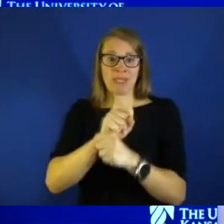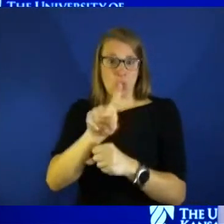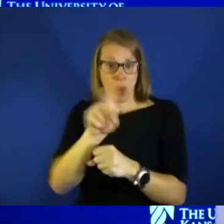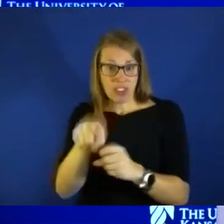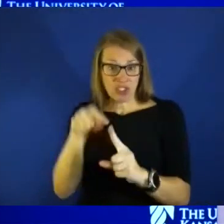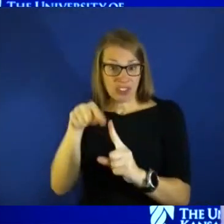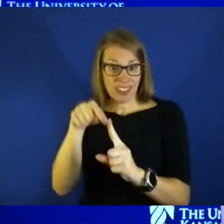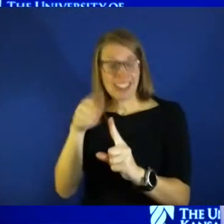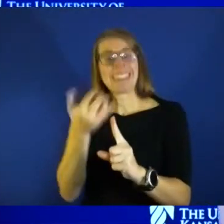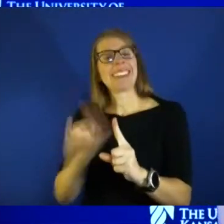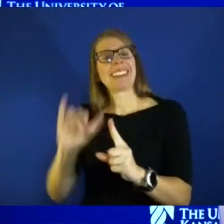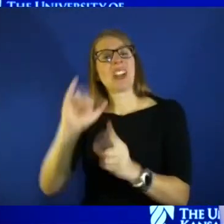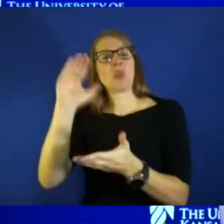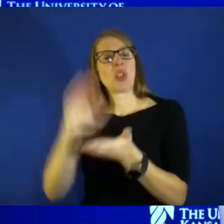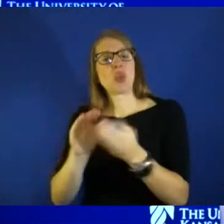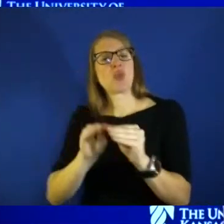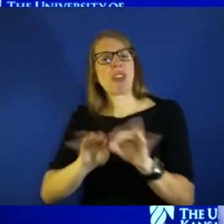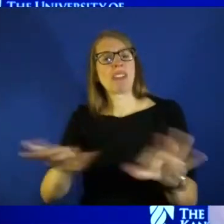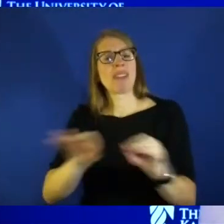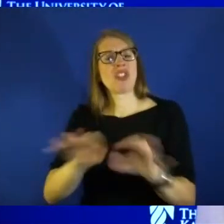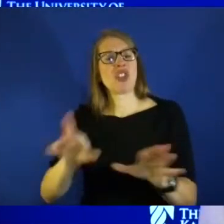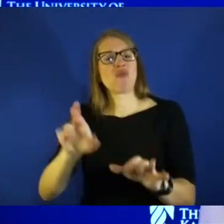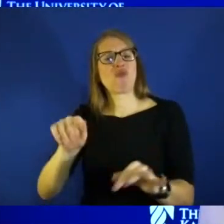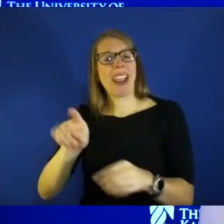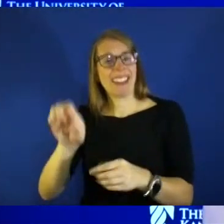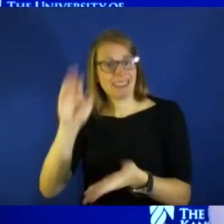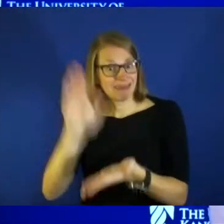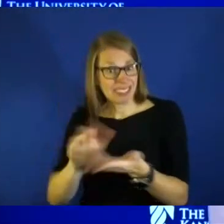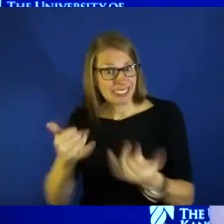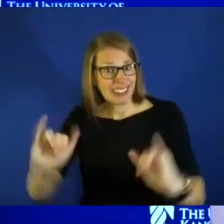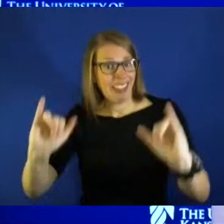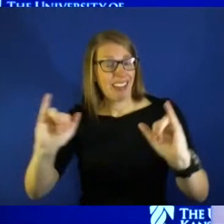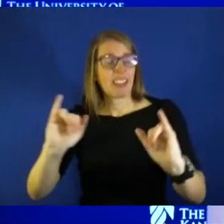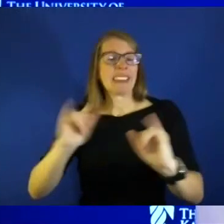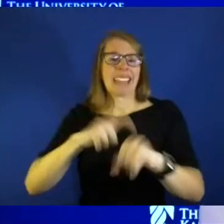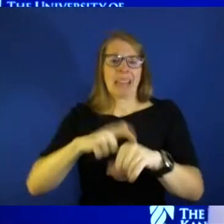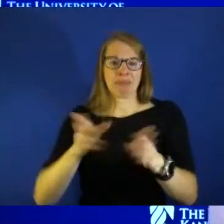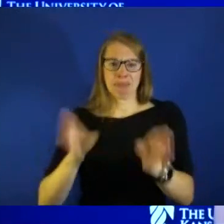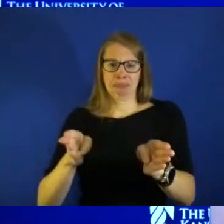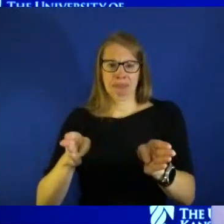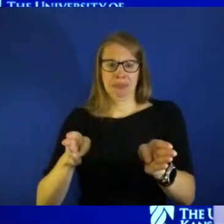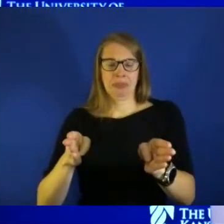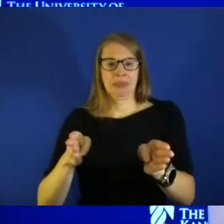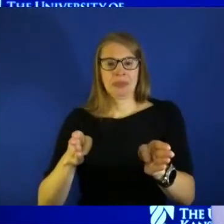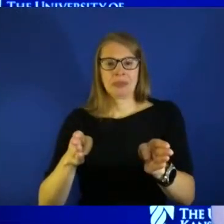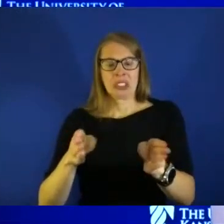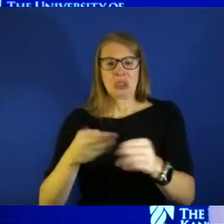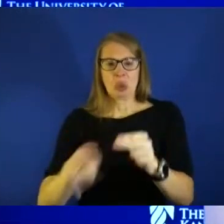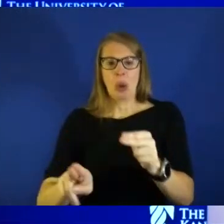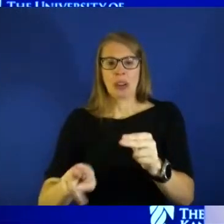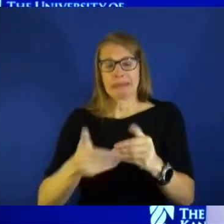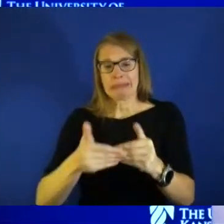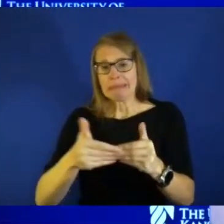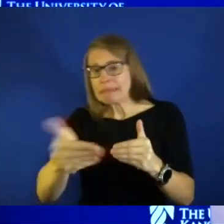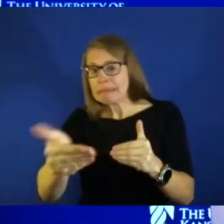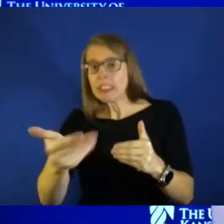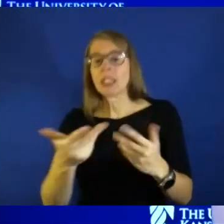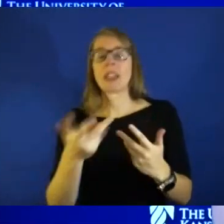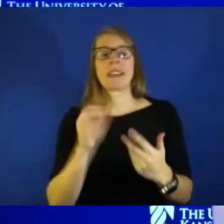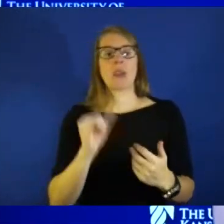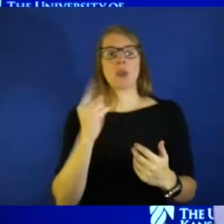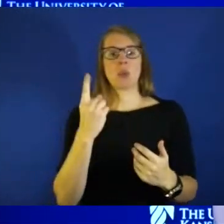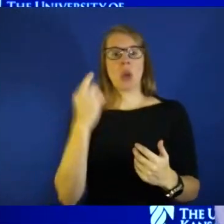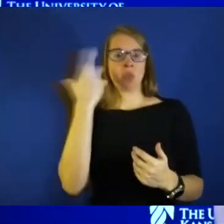reduced transmission rates in this short time period moving forward? That was one of the reasons for offering some of